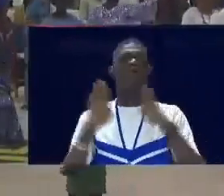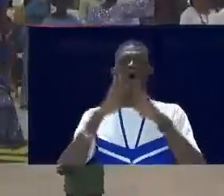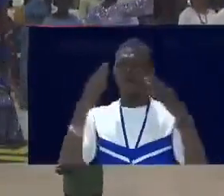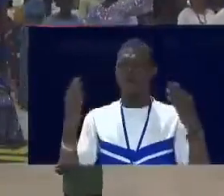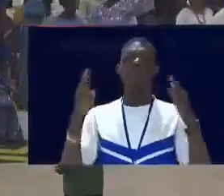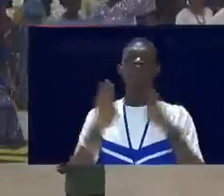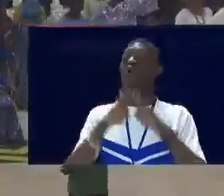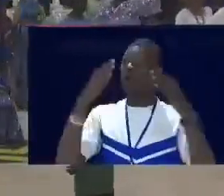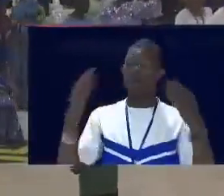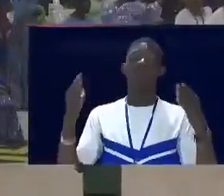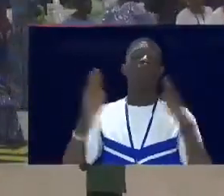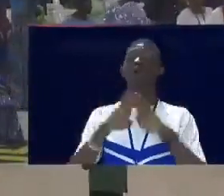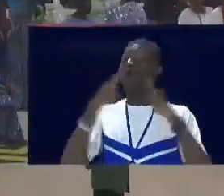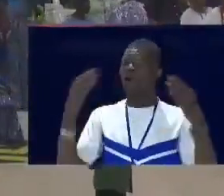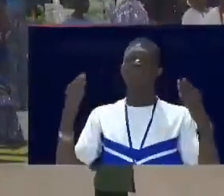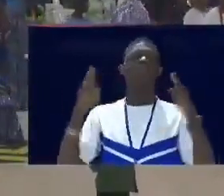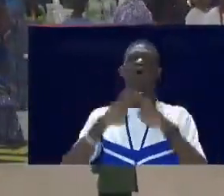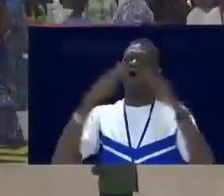Thank you, Jesus.